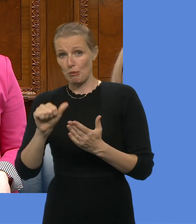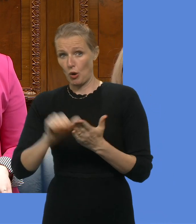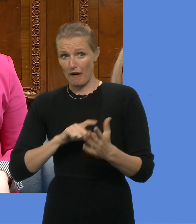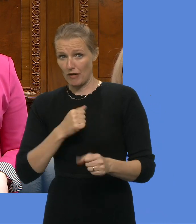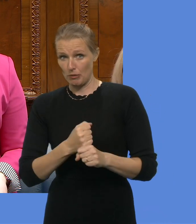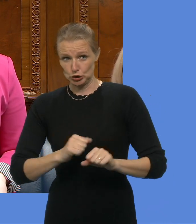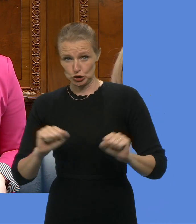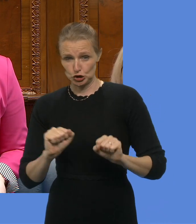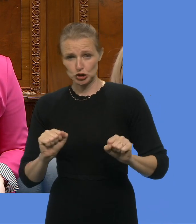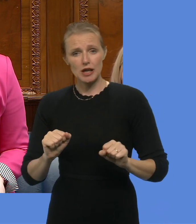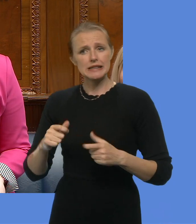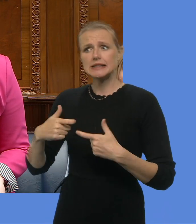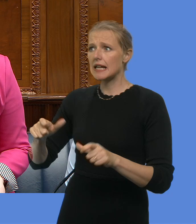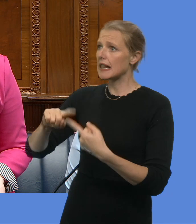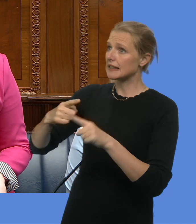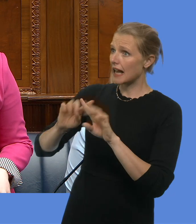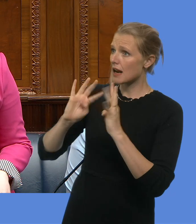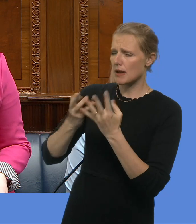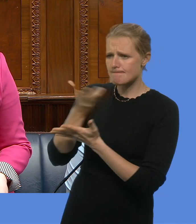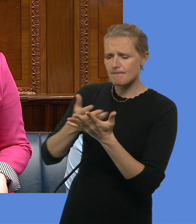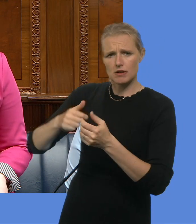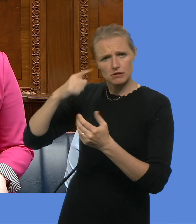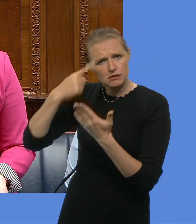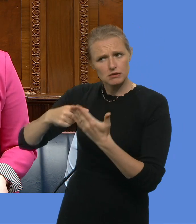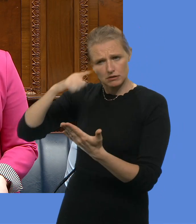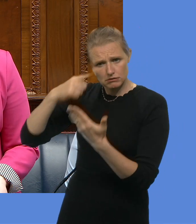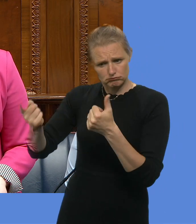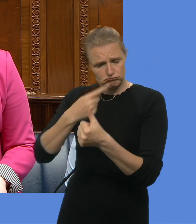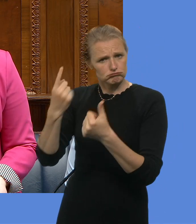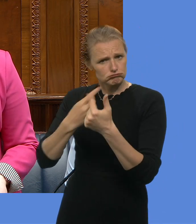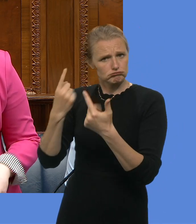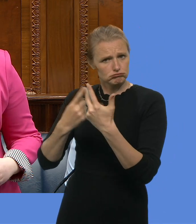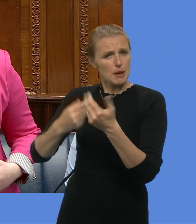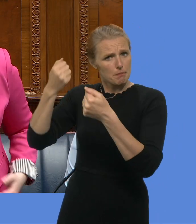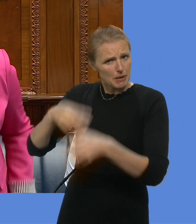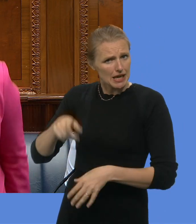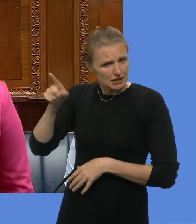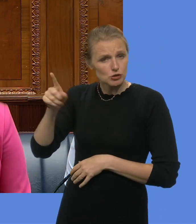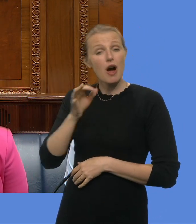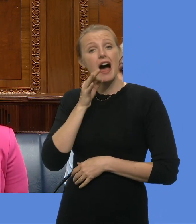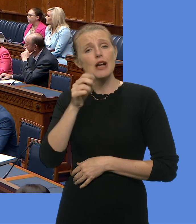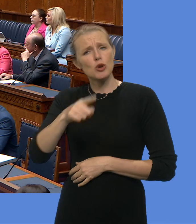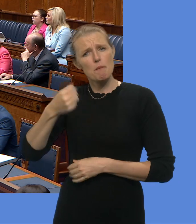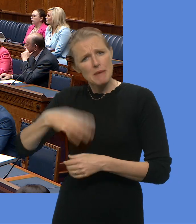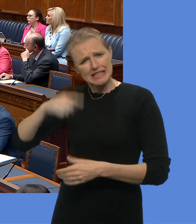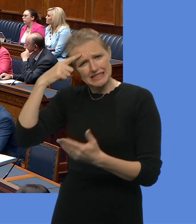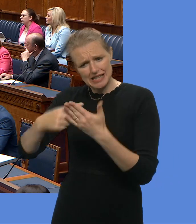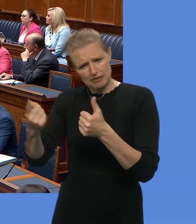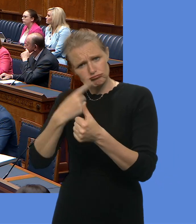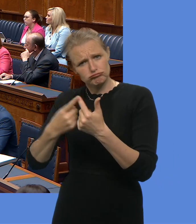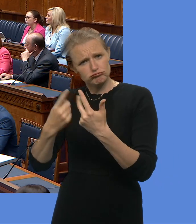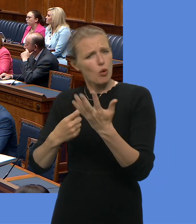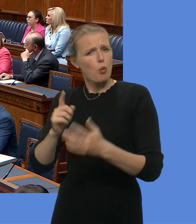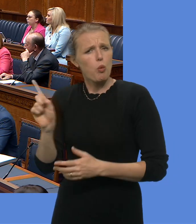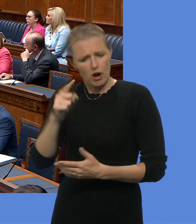decisions have been taken by the Executive. Can the Deputy First Minister outline what some of those are? Minister. I